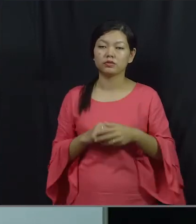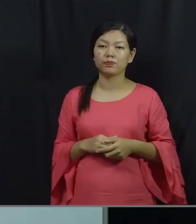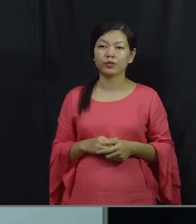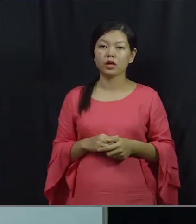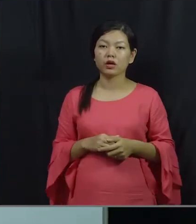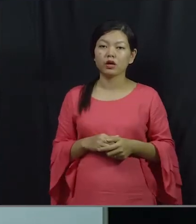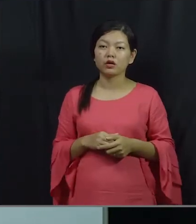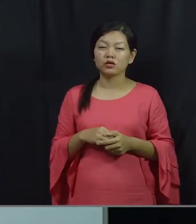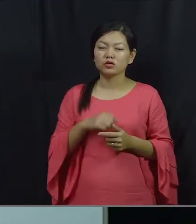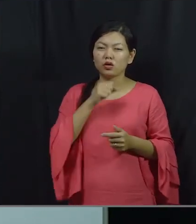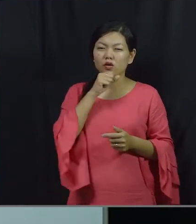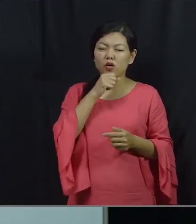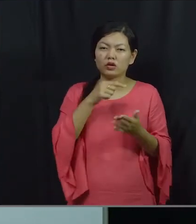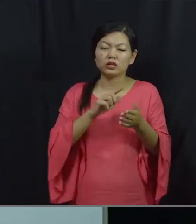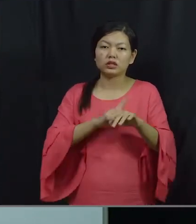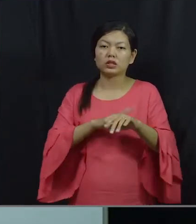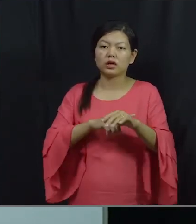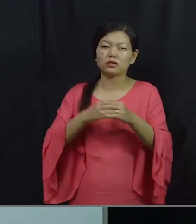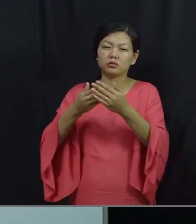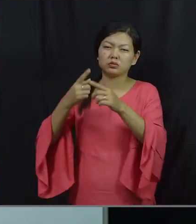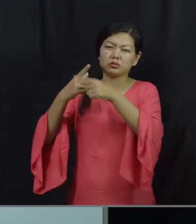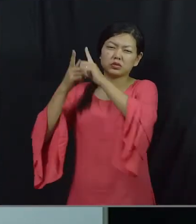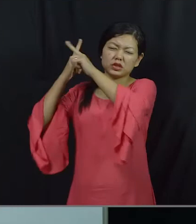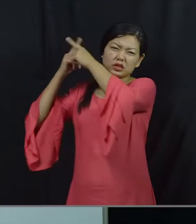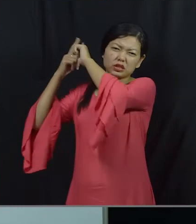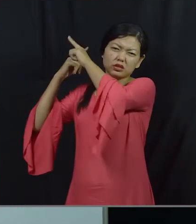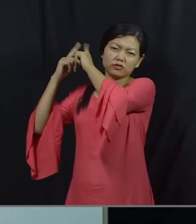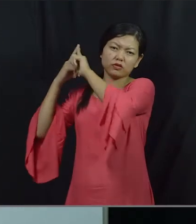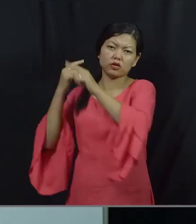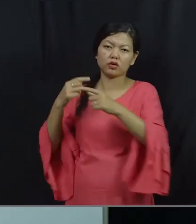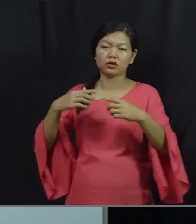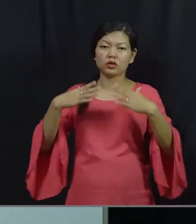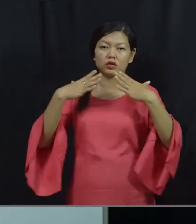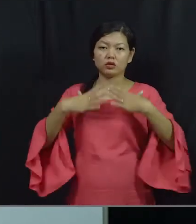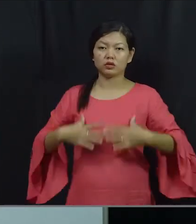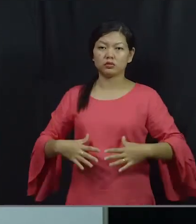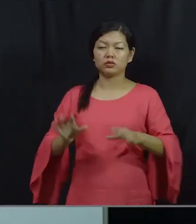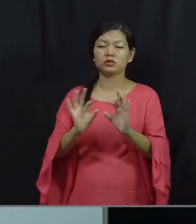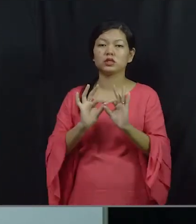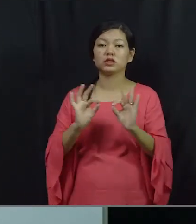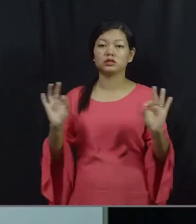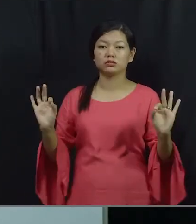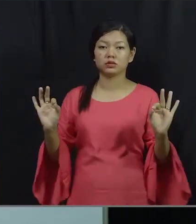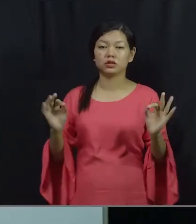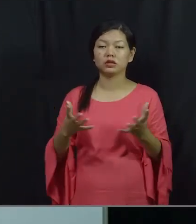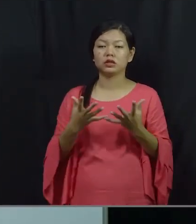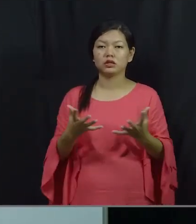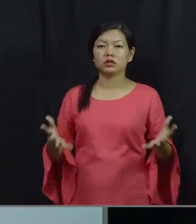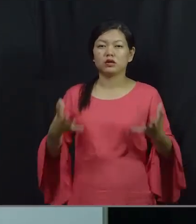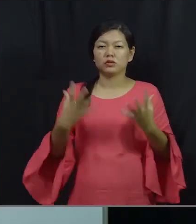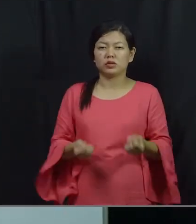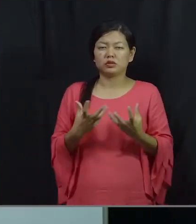then whatever he produced, that was sufficient for him. Okay, but gradually human wants started increasing,